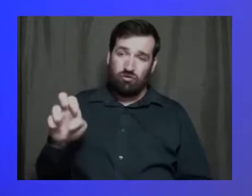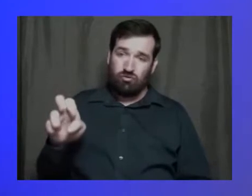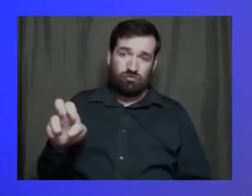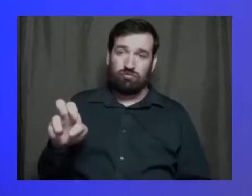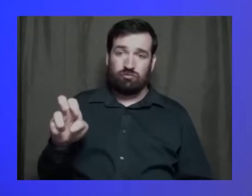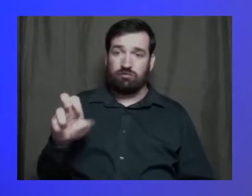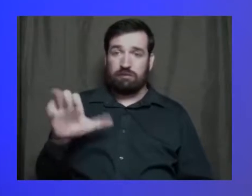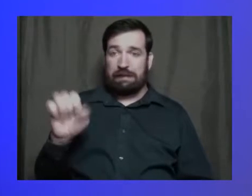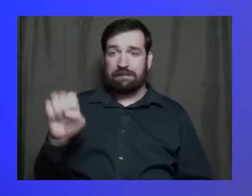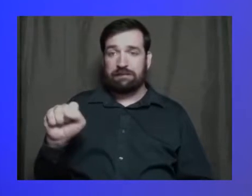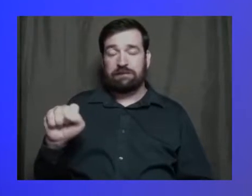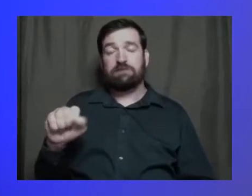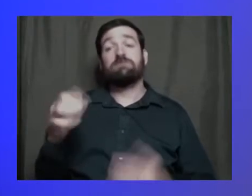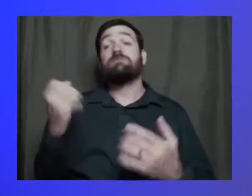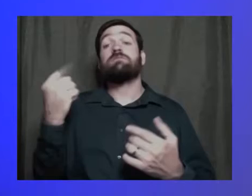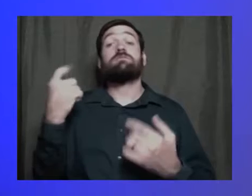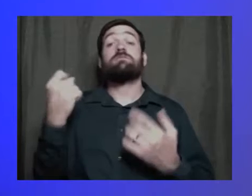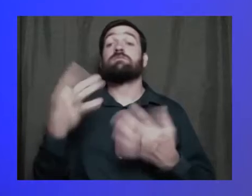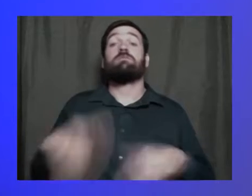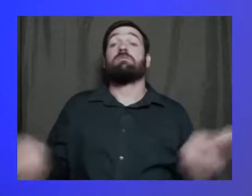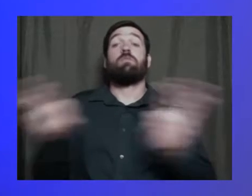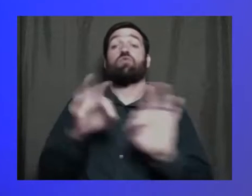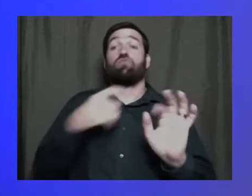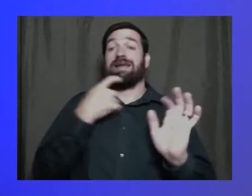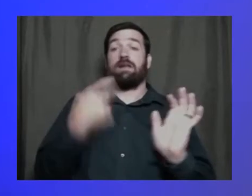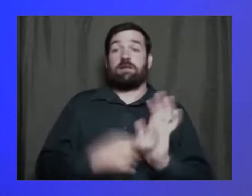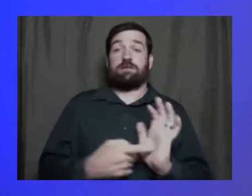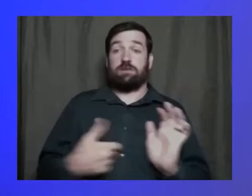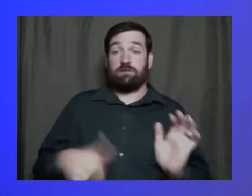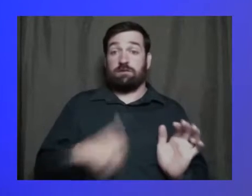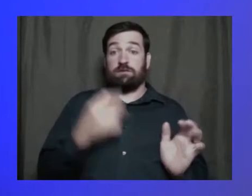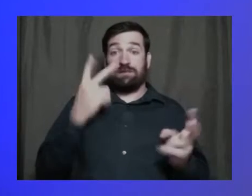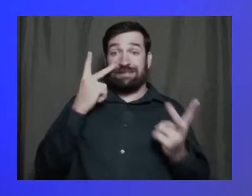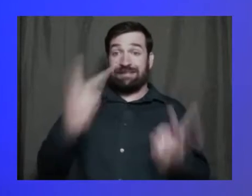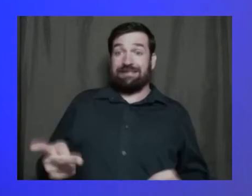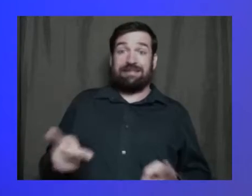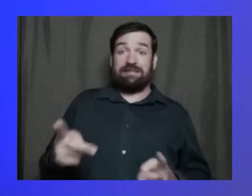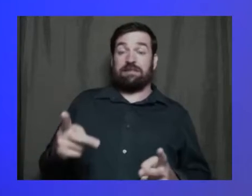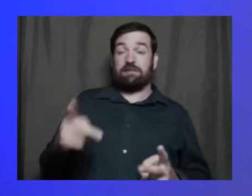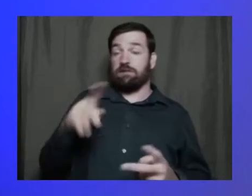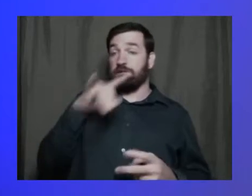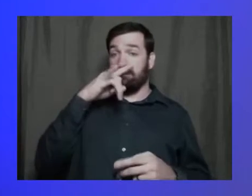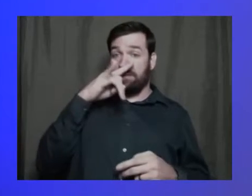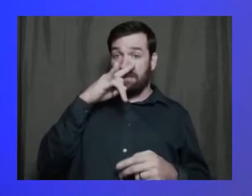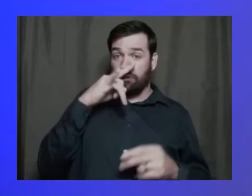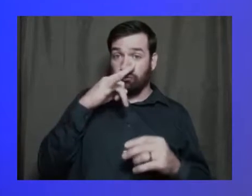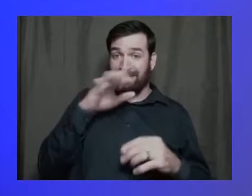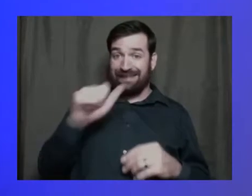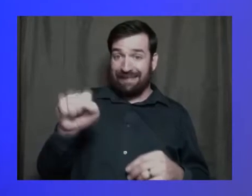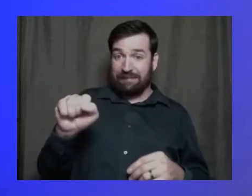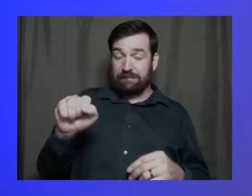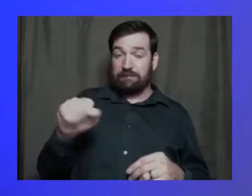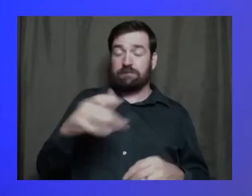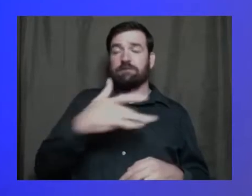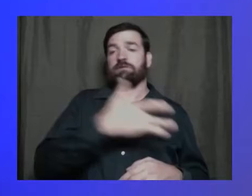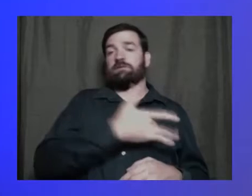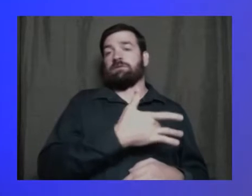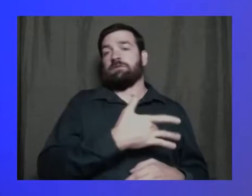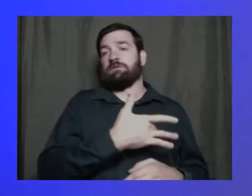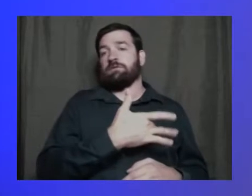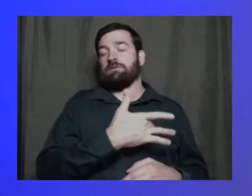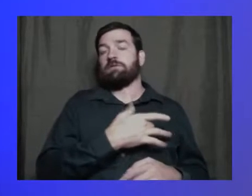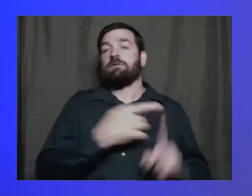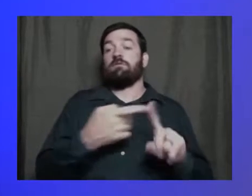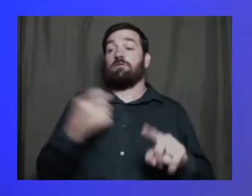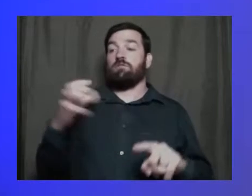think it's important to recognize that what we are seeing in pediatrics, we are seeing cardiac complications from COVID-19,